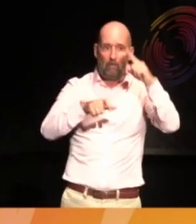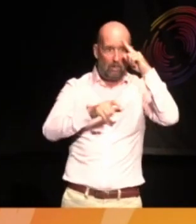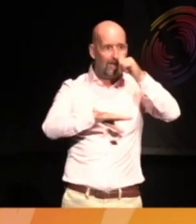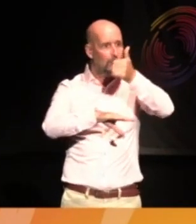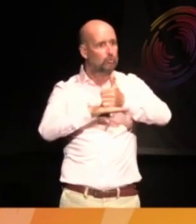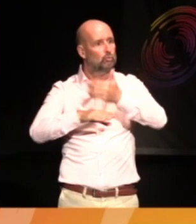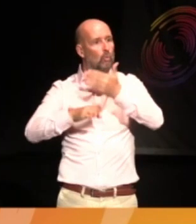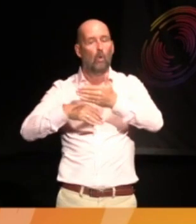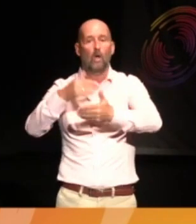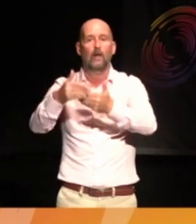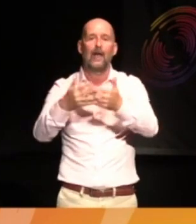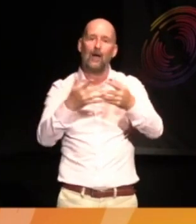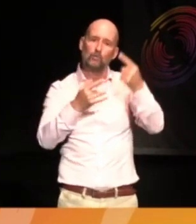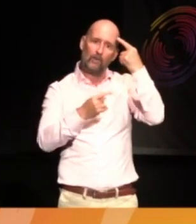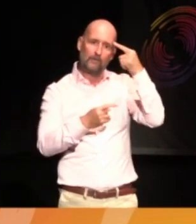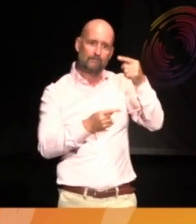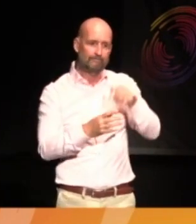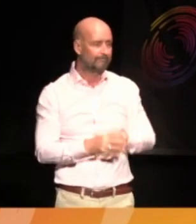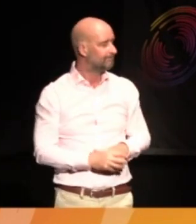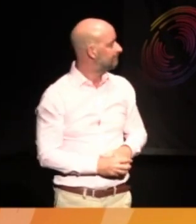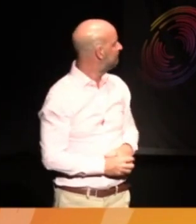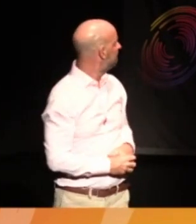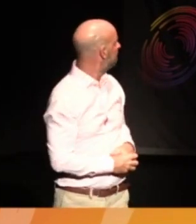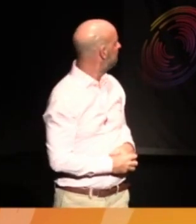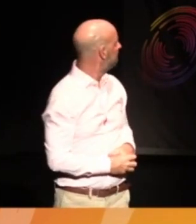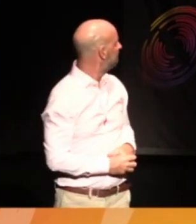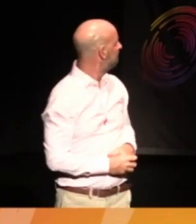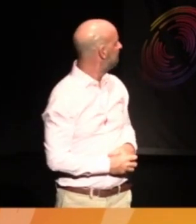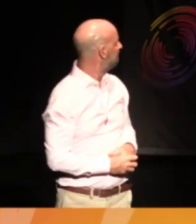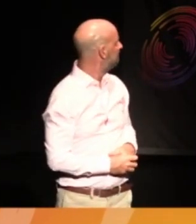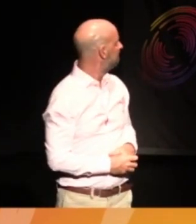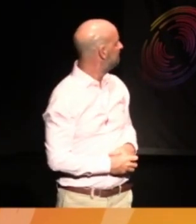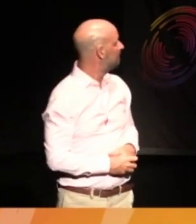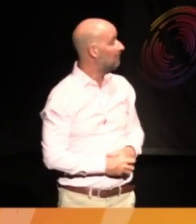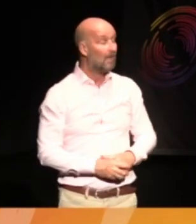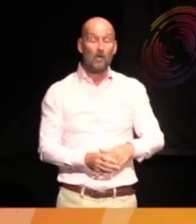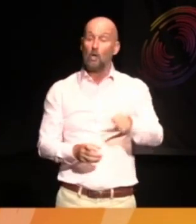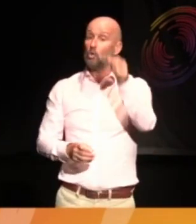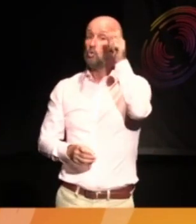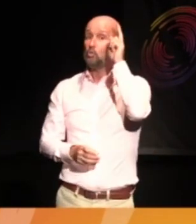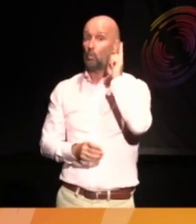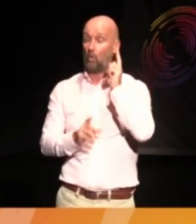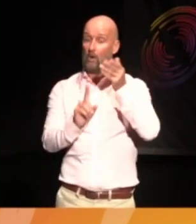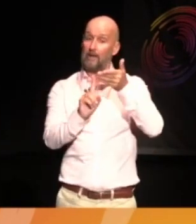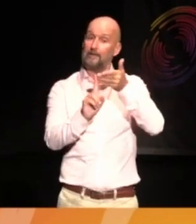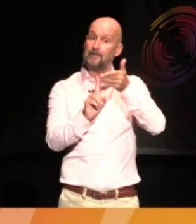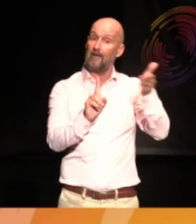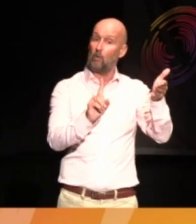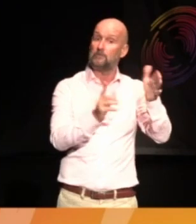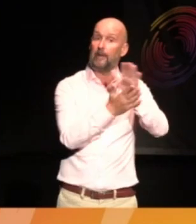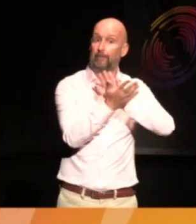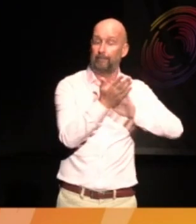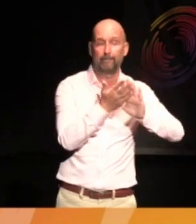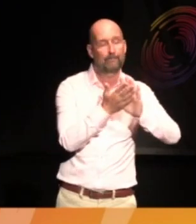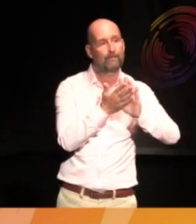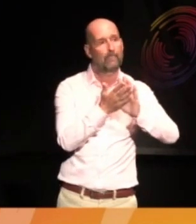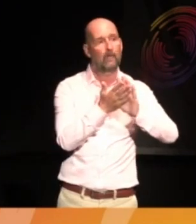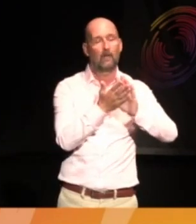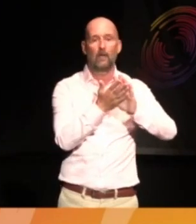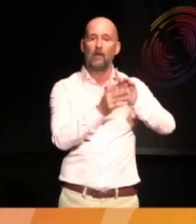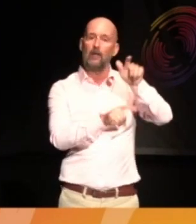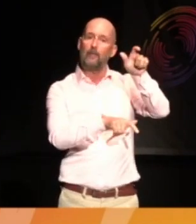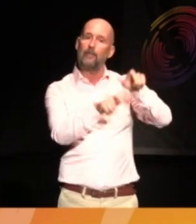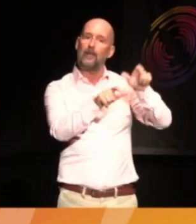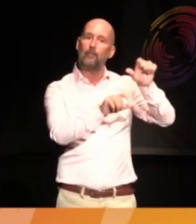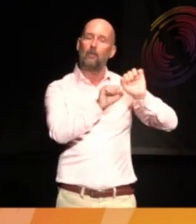operate? Well, basically with neurodiversity is about, looking at people who have